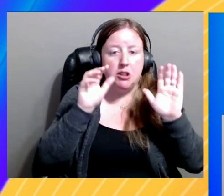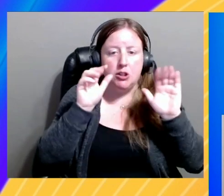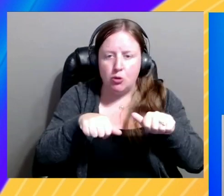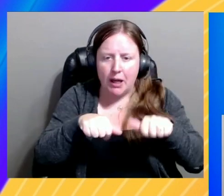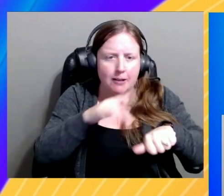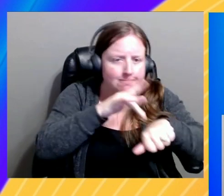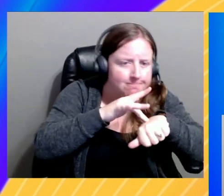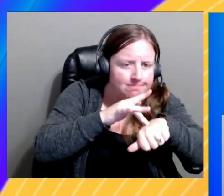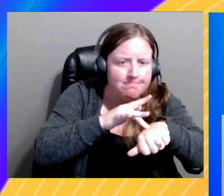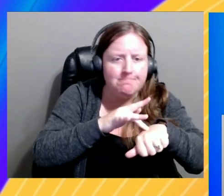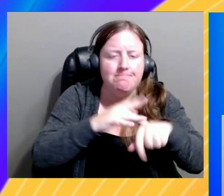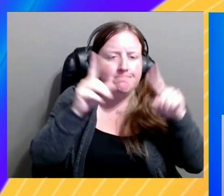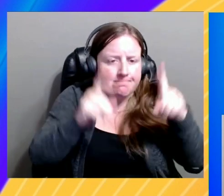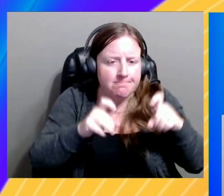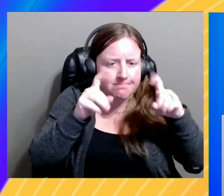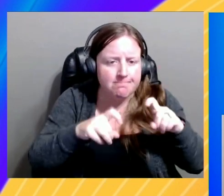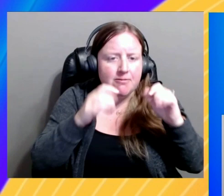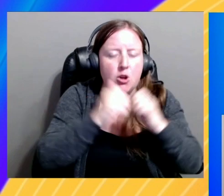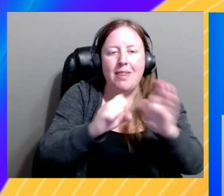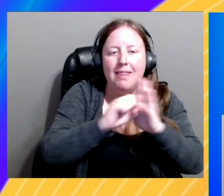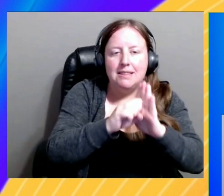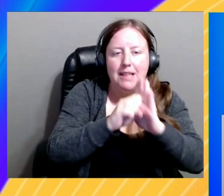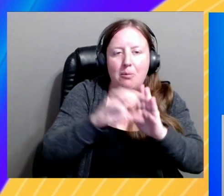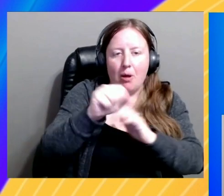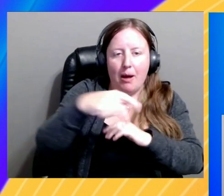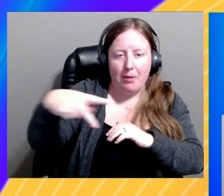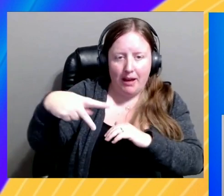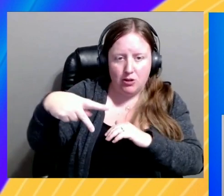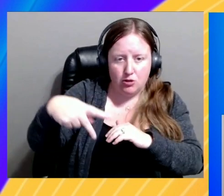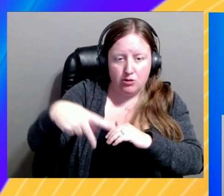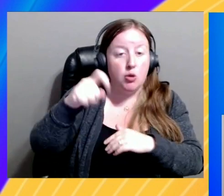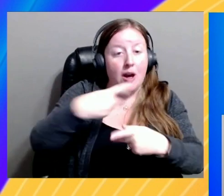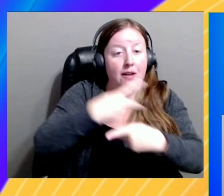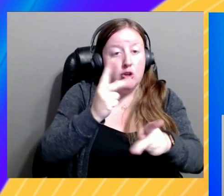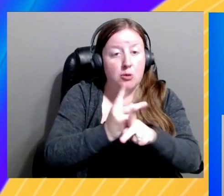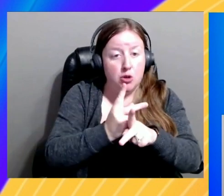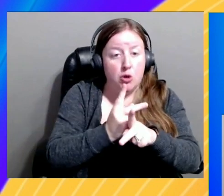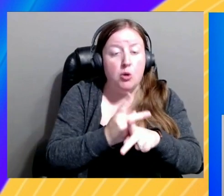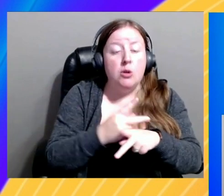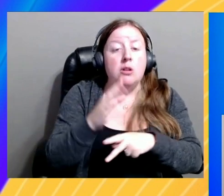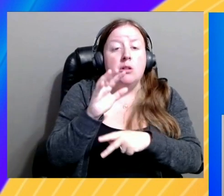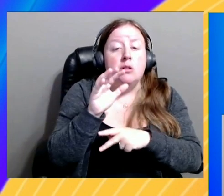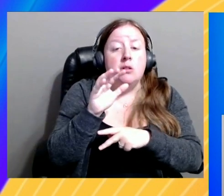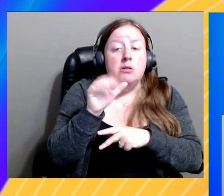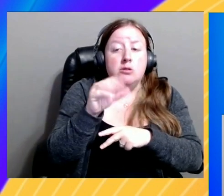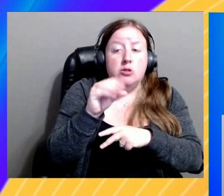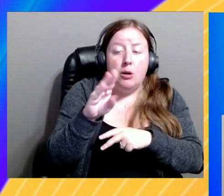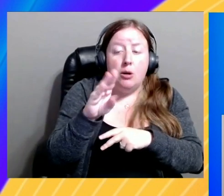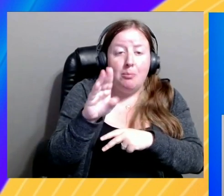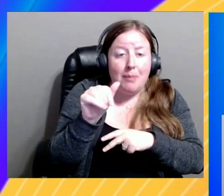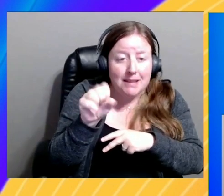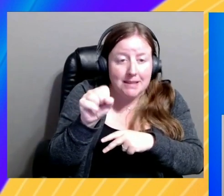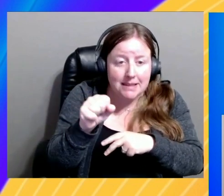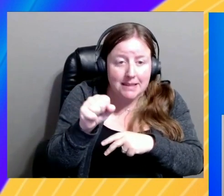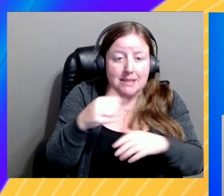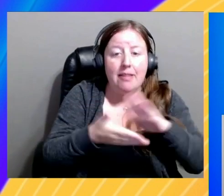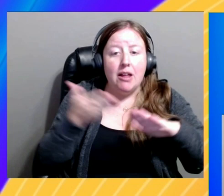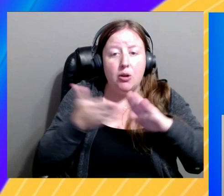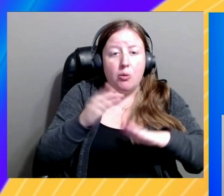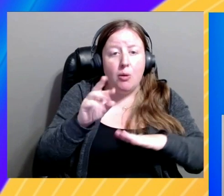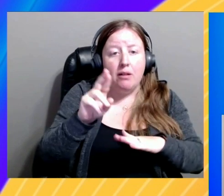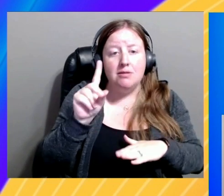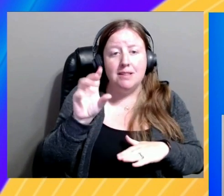example application. You get to produce some traces and you get to run DevOps Guru and detect